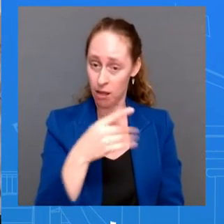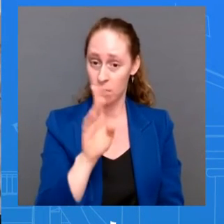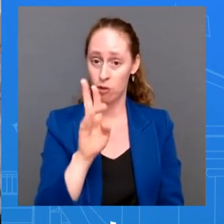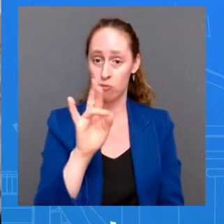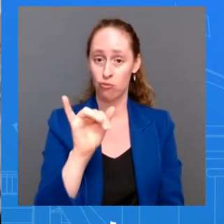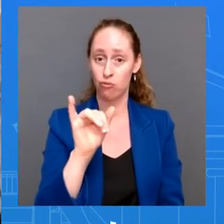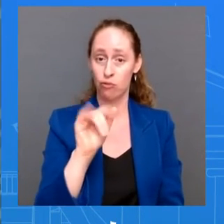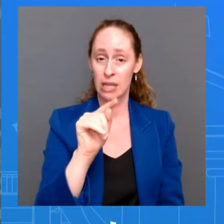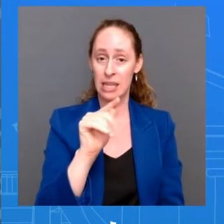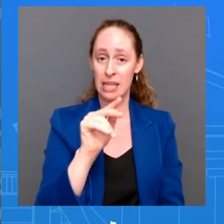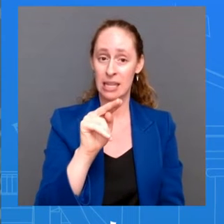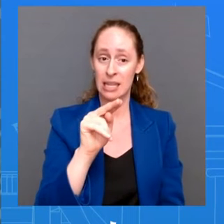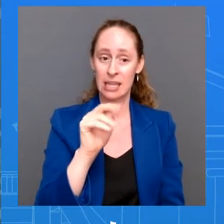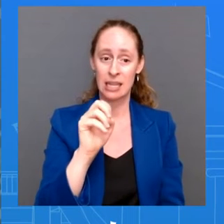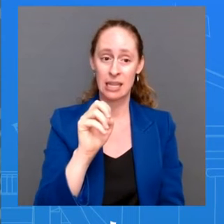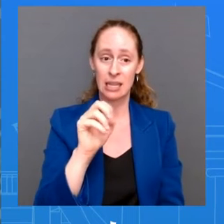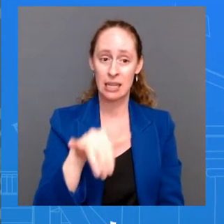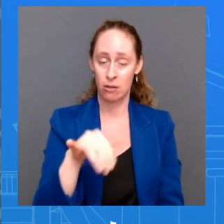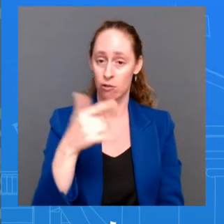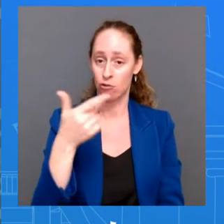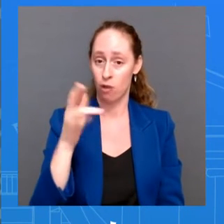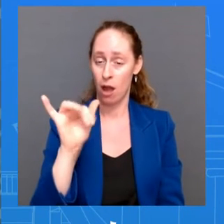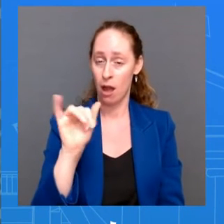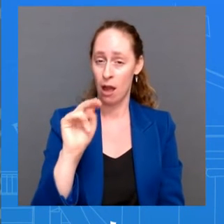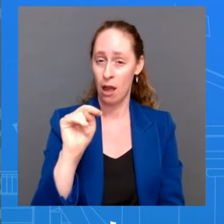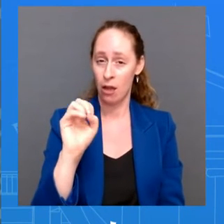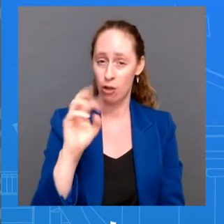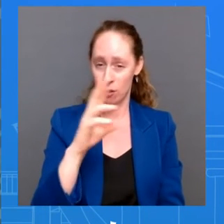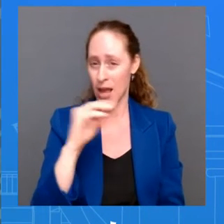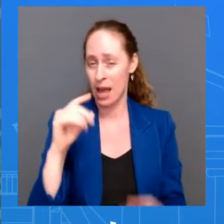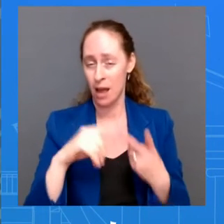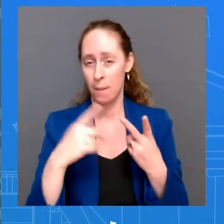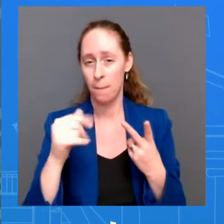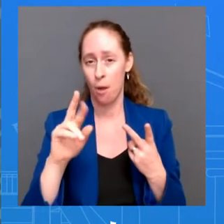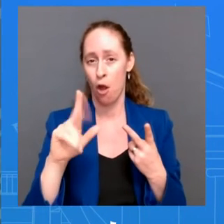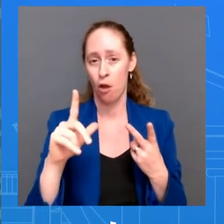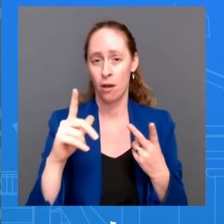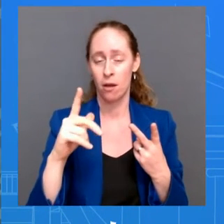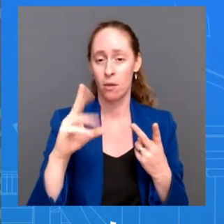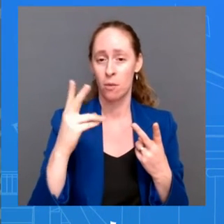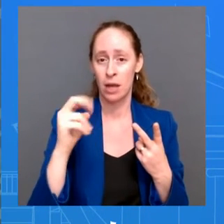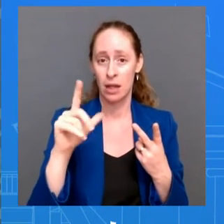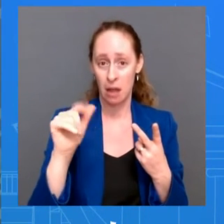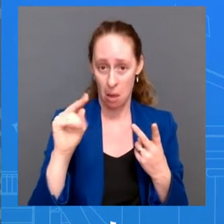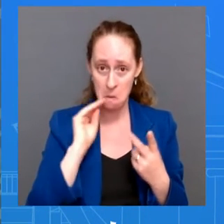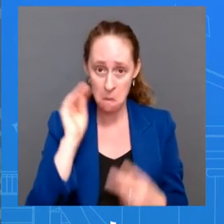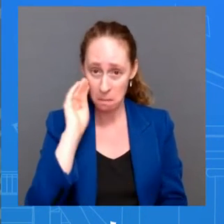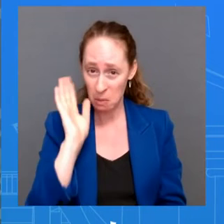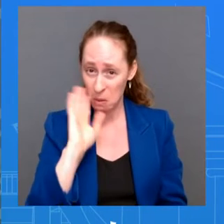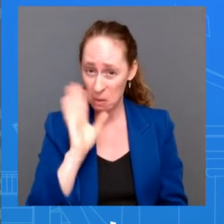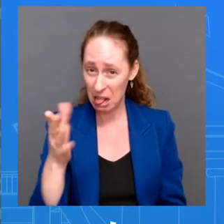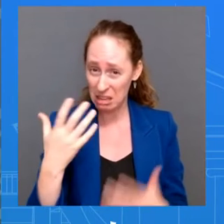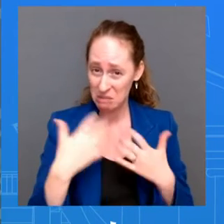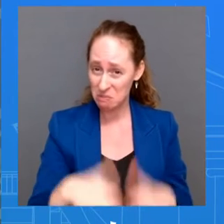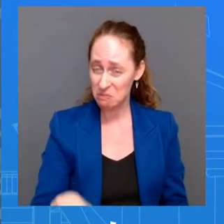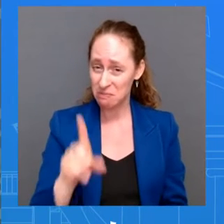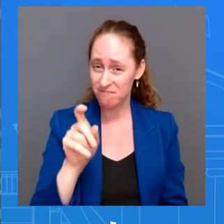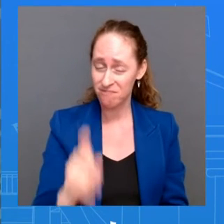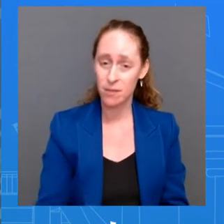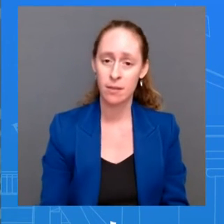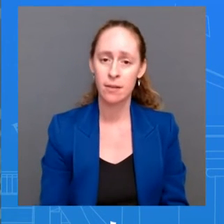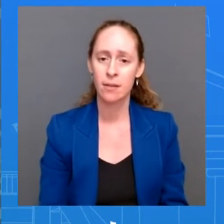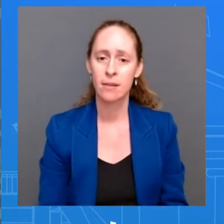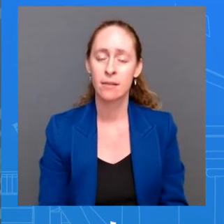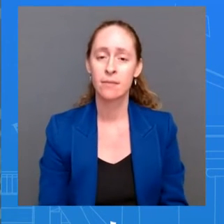we are doing everything that we can. Everything that we can to bring Paul home, to bring Brittany home.